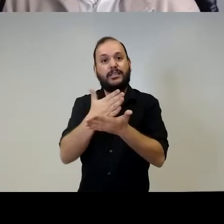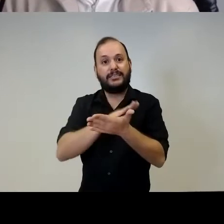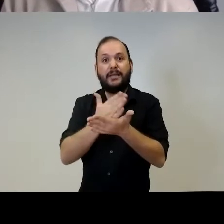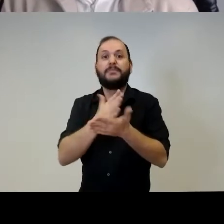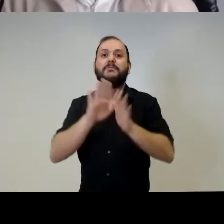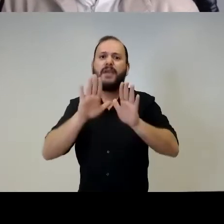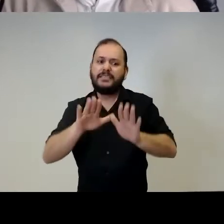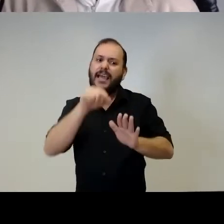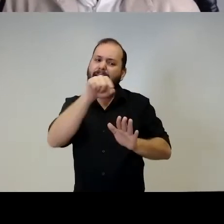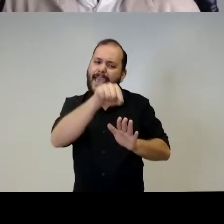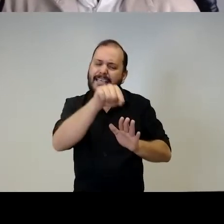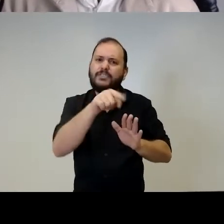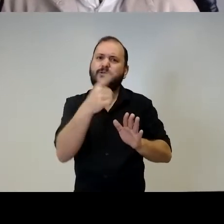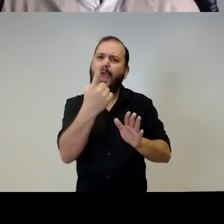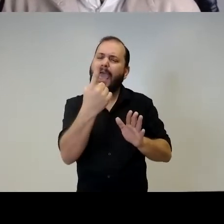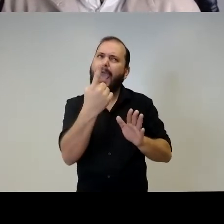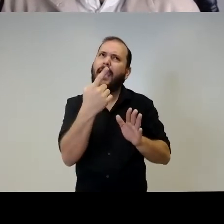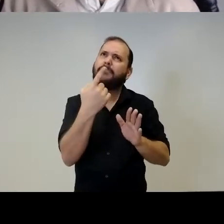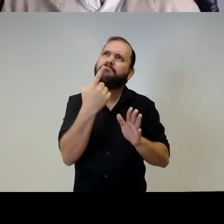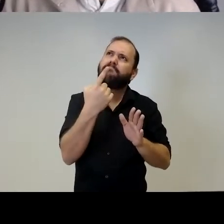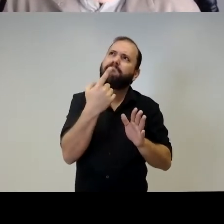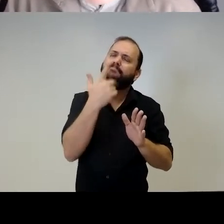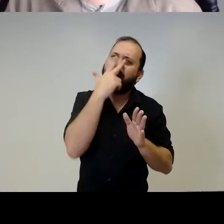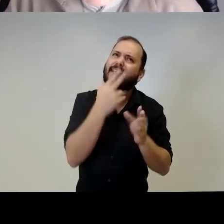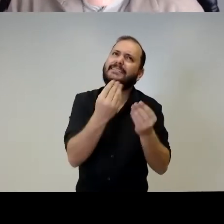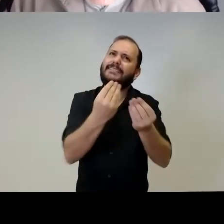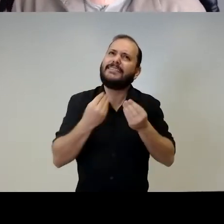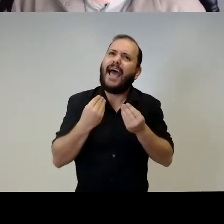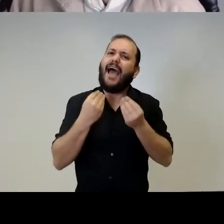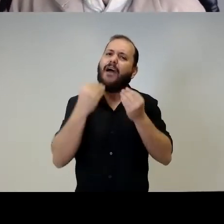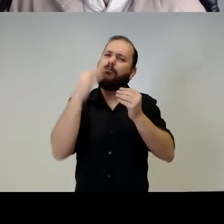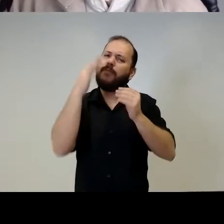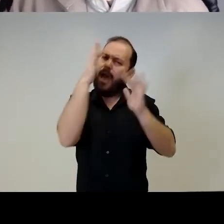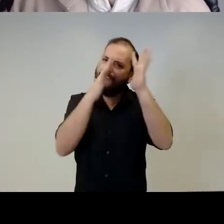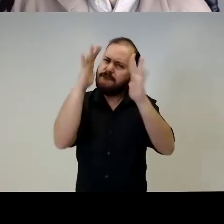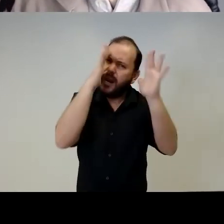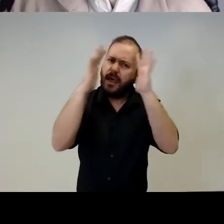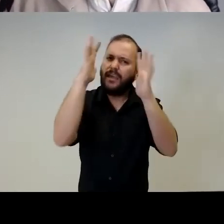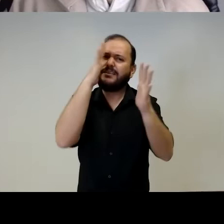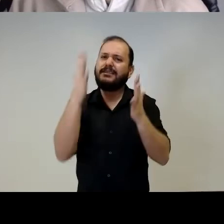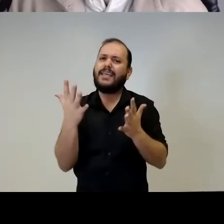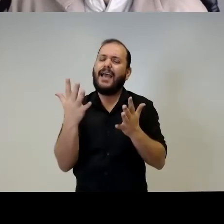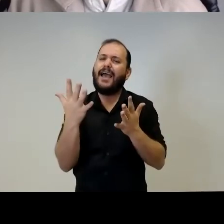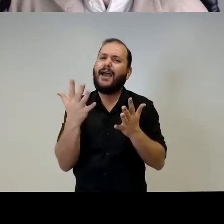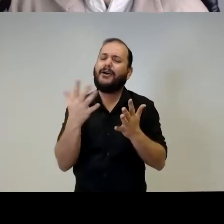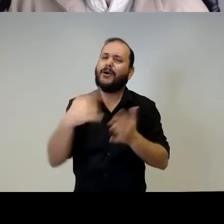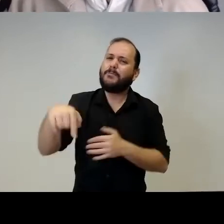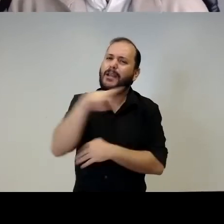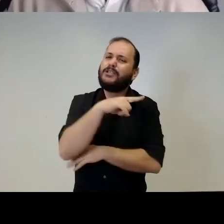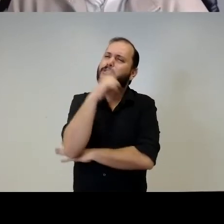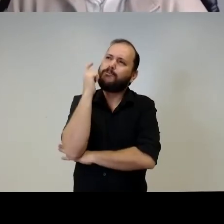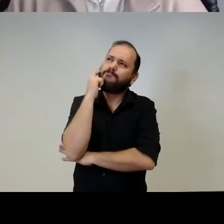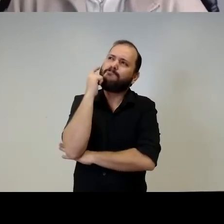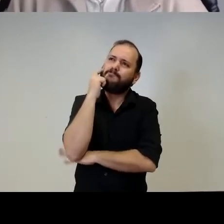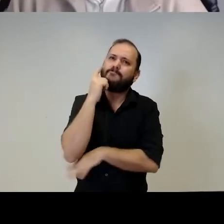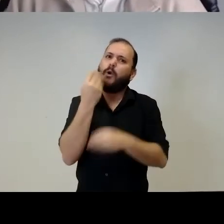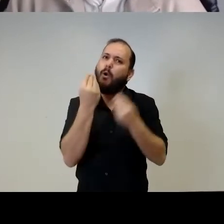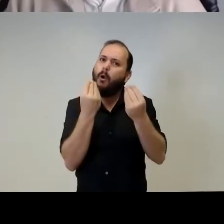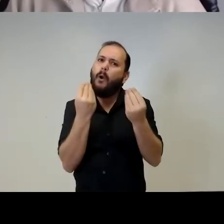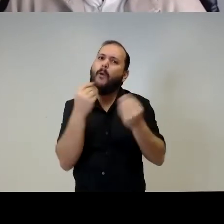gives us food for thought. We should, I think, devote a lot of thinking to that. Next slide, please.